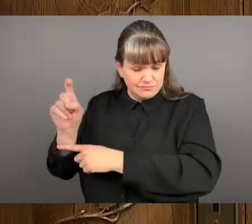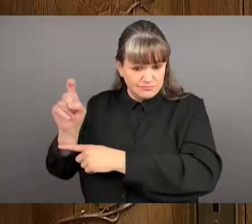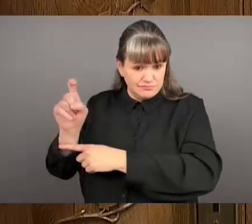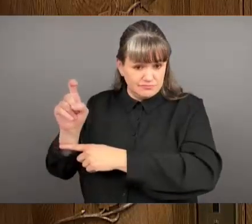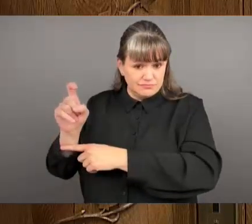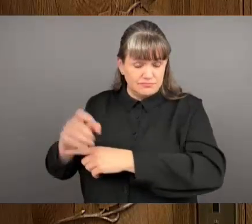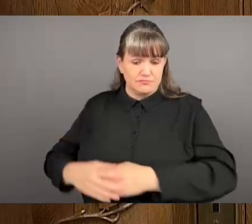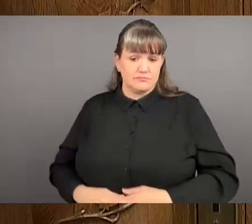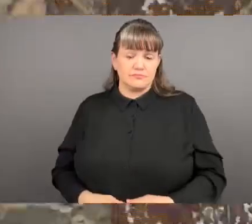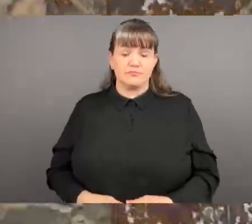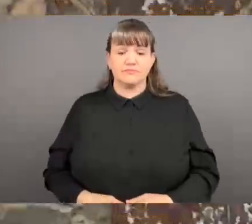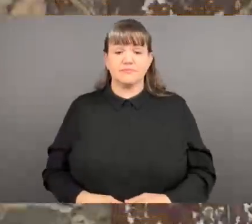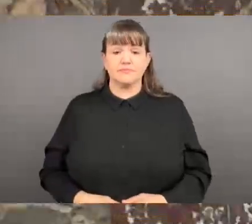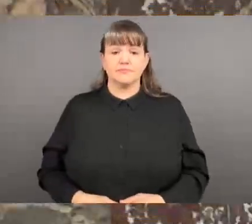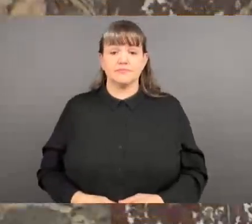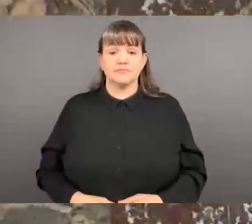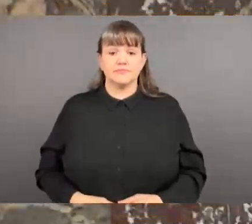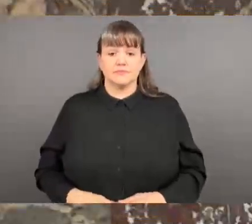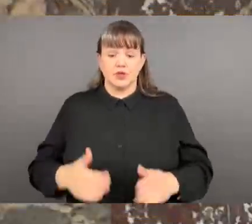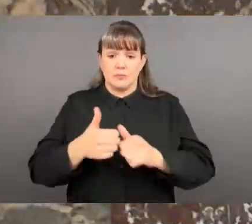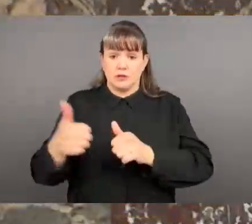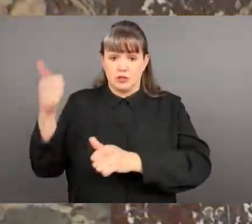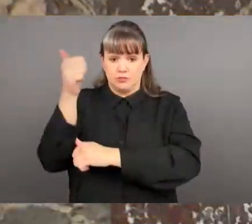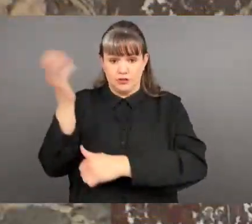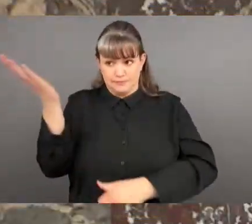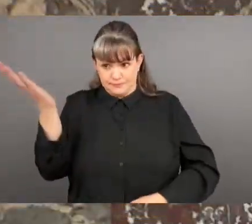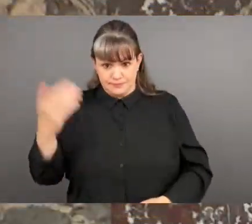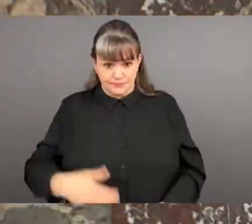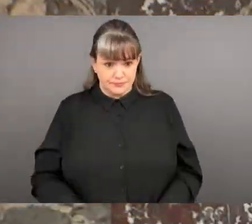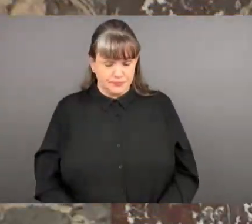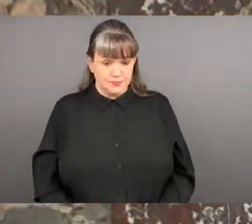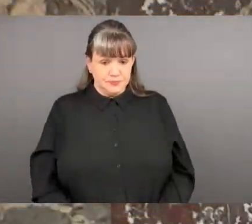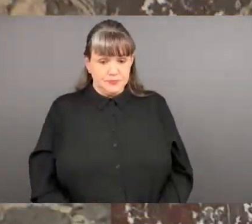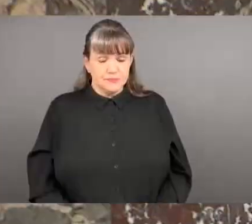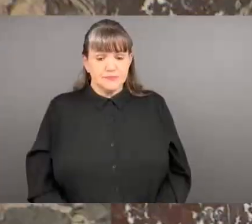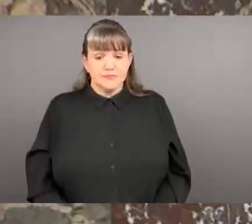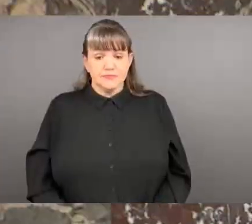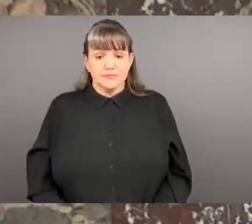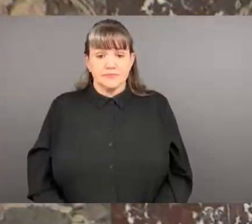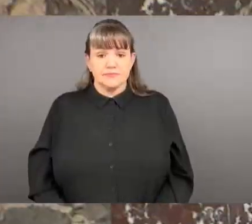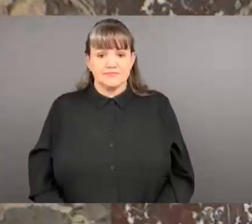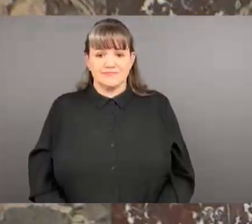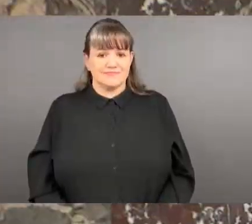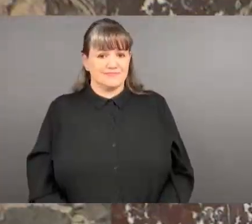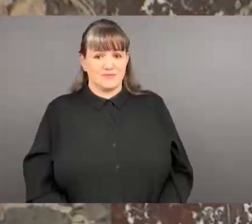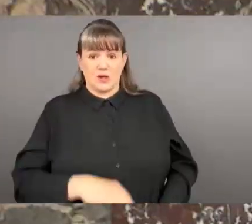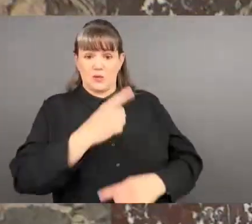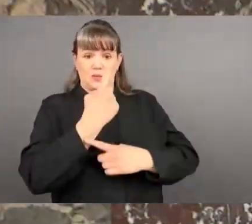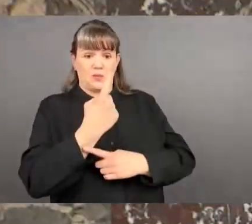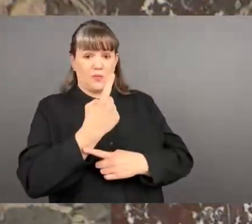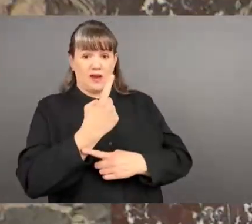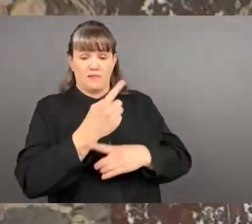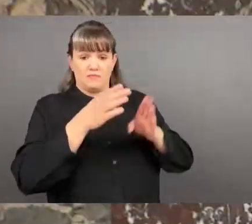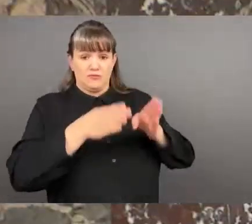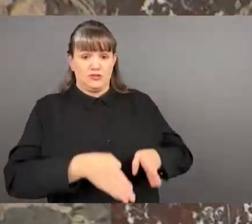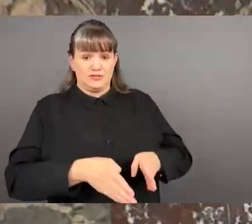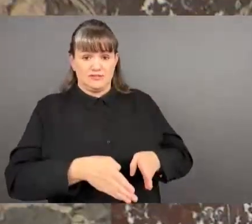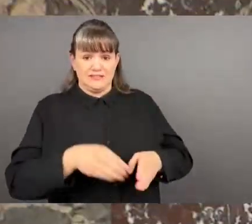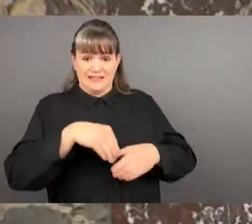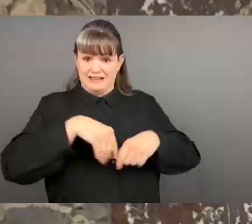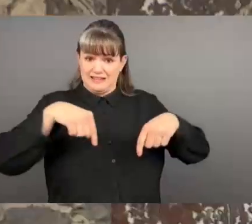Premier. Thanks, Honourable Speaker. There's only one individual in this House that stood with a government that put tolls, an